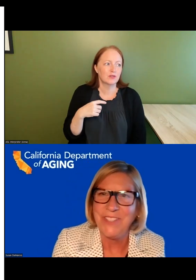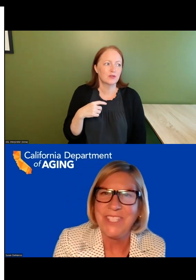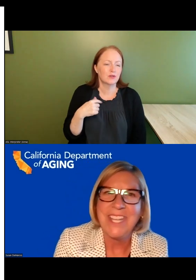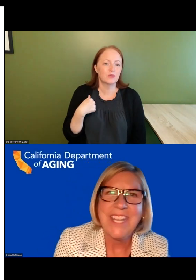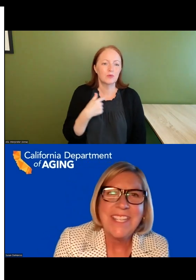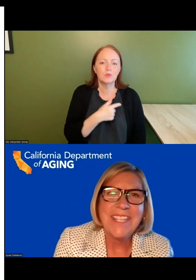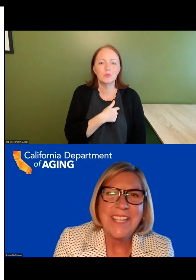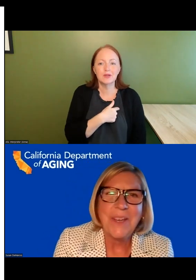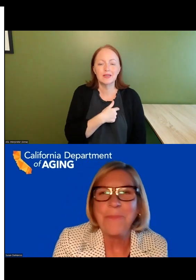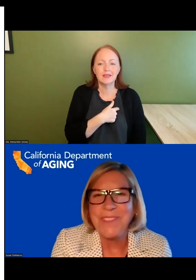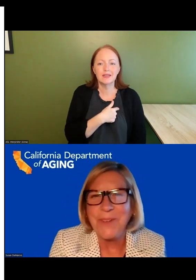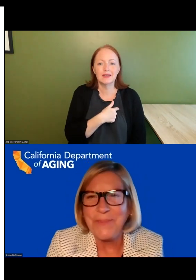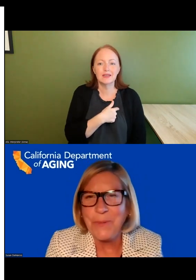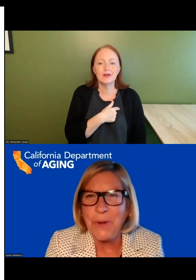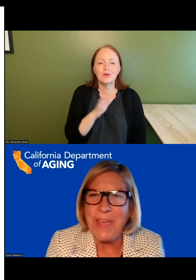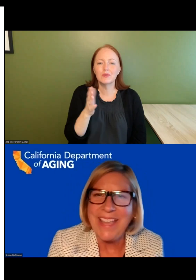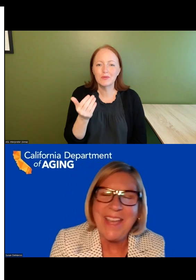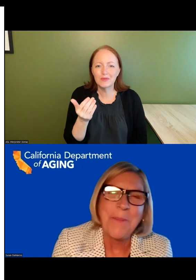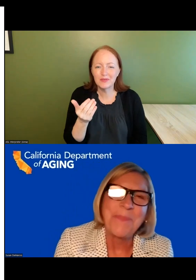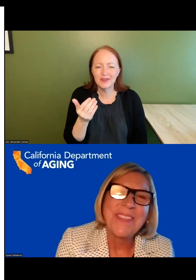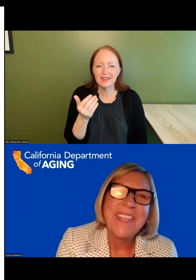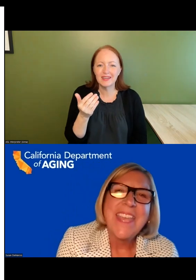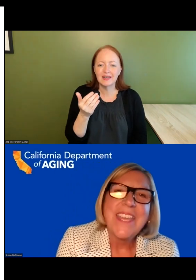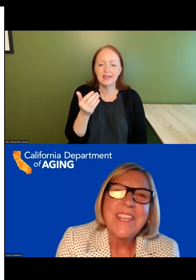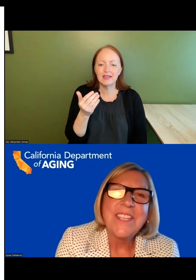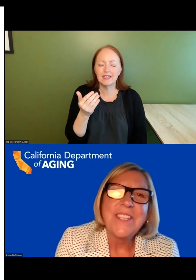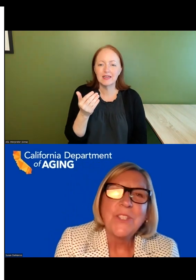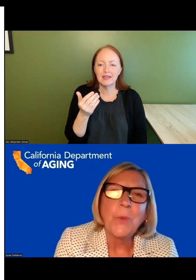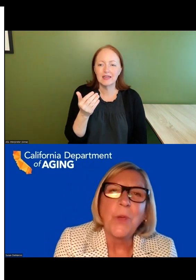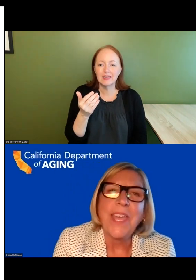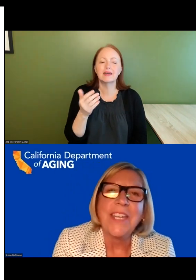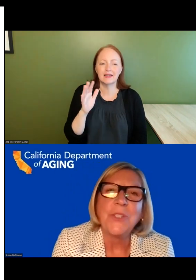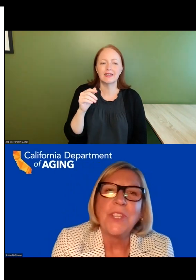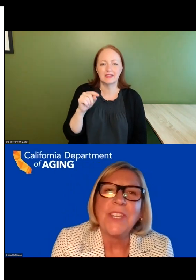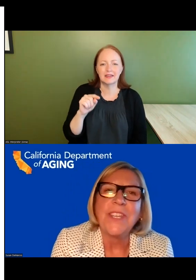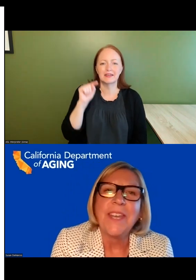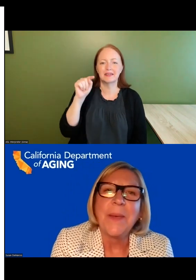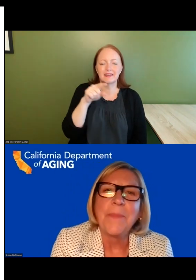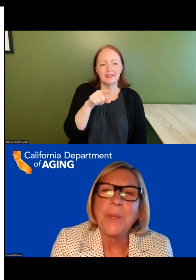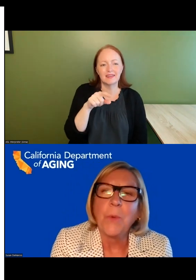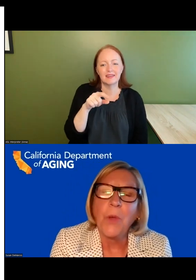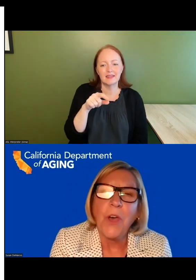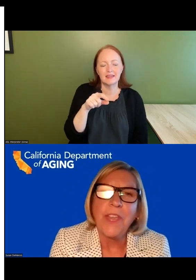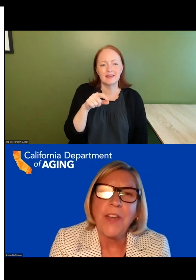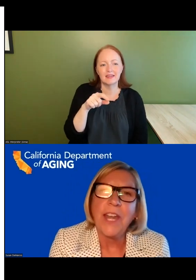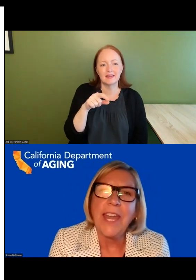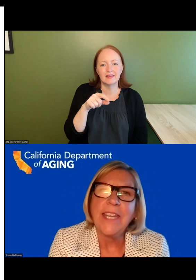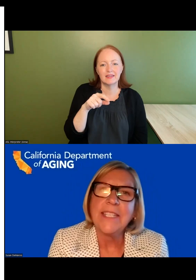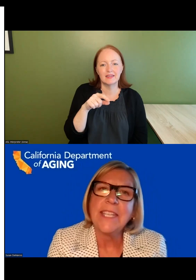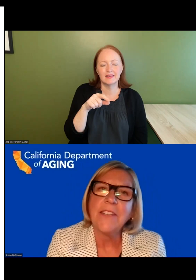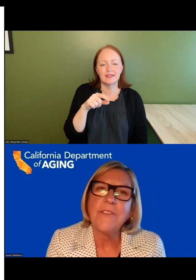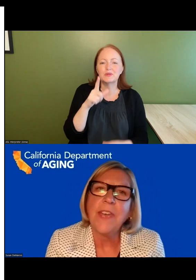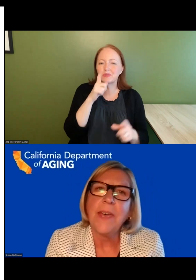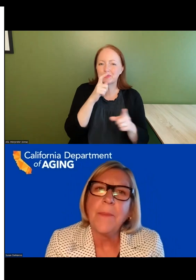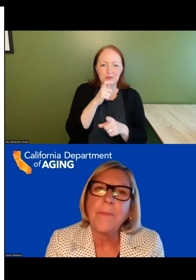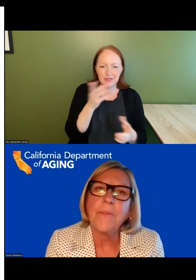introductions first. We're going back. So we'll go ahead and do the roll call there. And